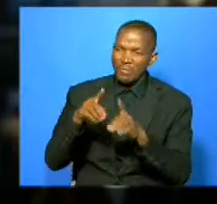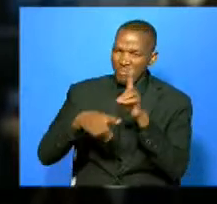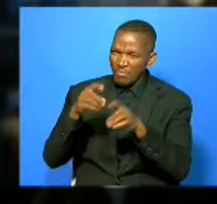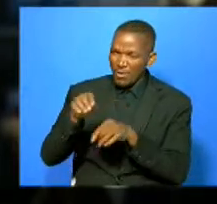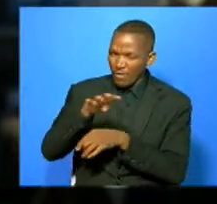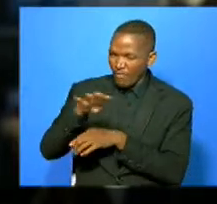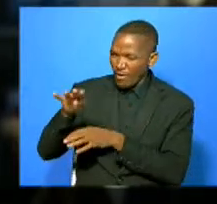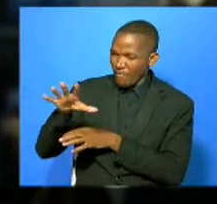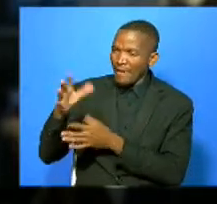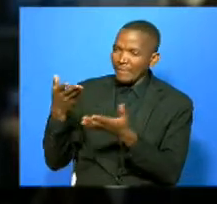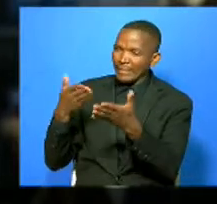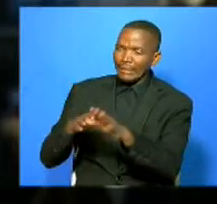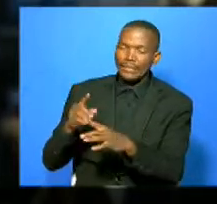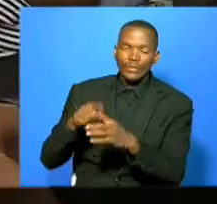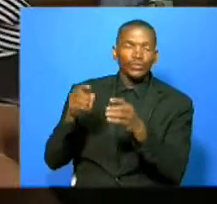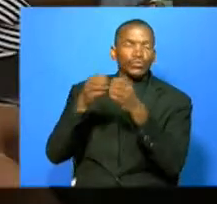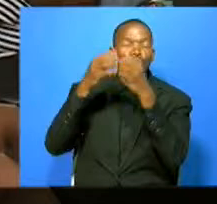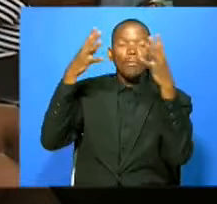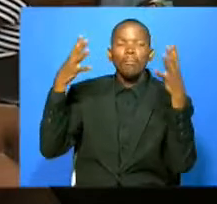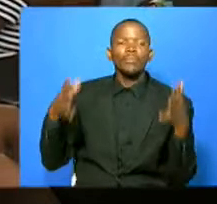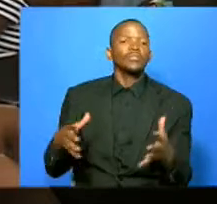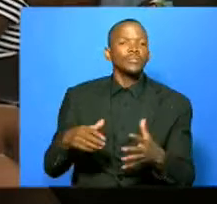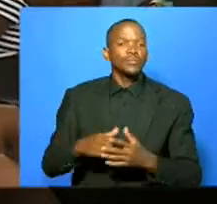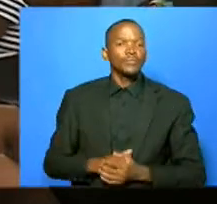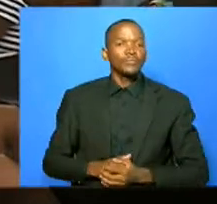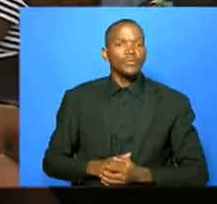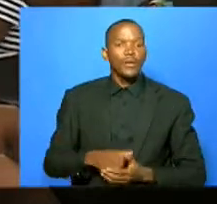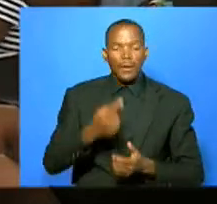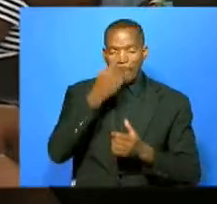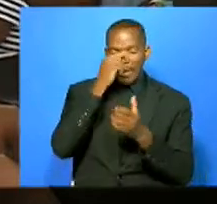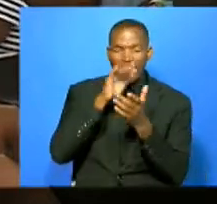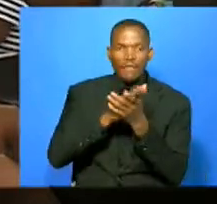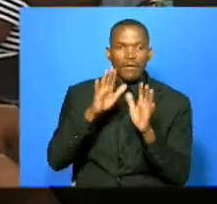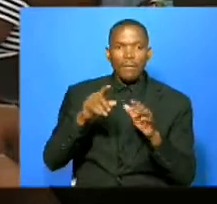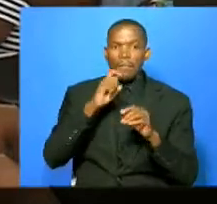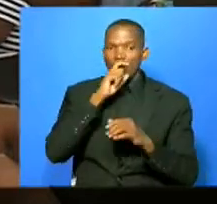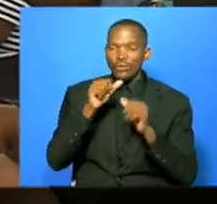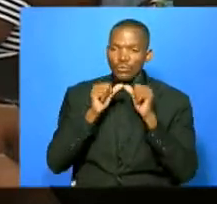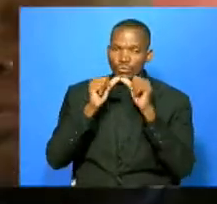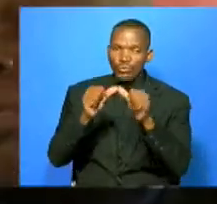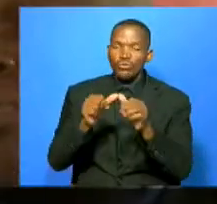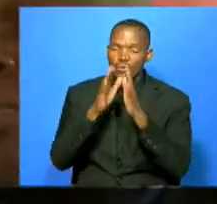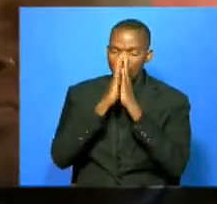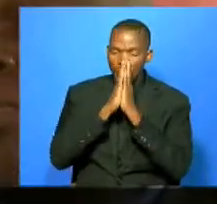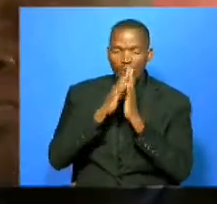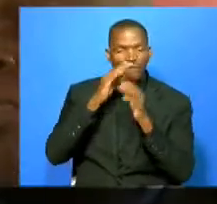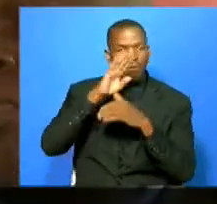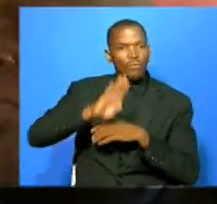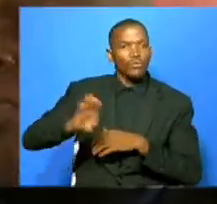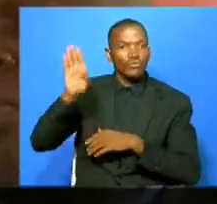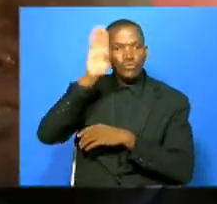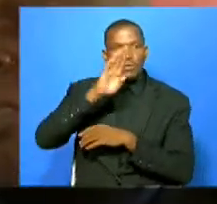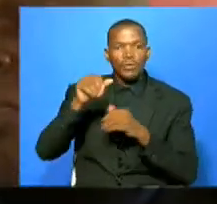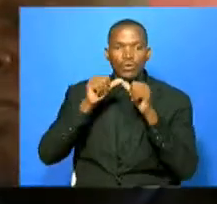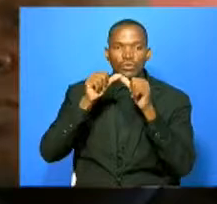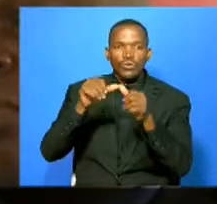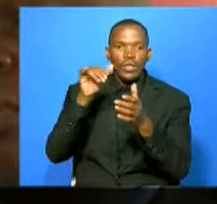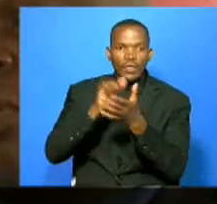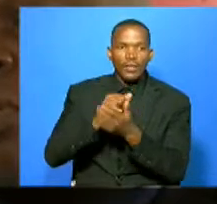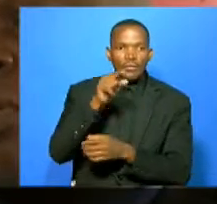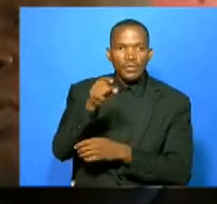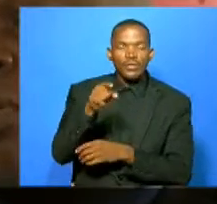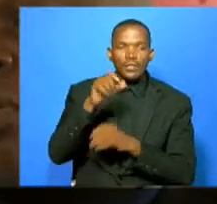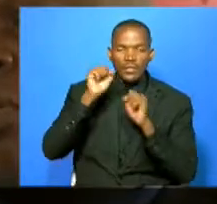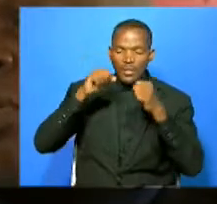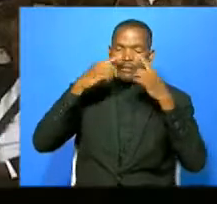45 is a lot mo Botswana. Ba dumedi ba kgotadiwa go tswelela ba baya lehatshe la Botswana mo dithapelong gore le tswelele ka go nna